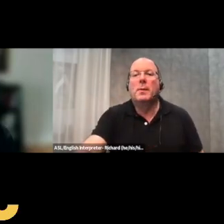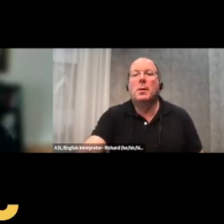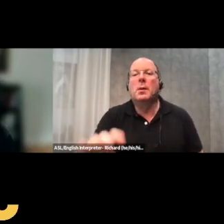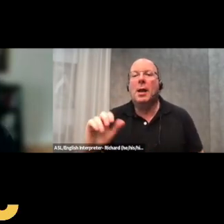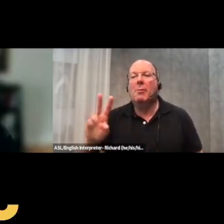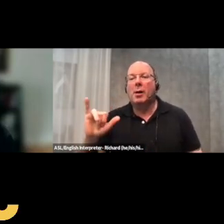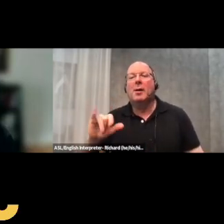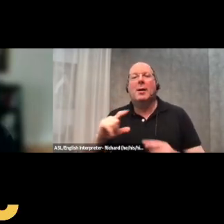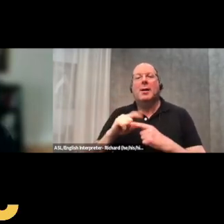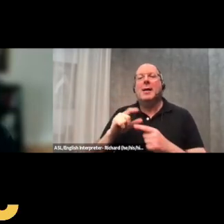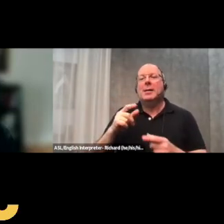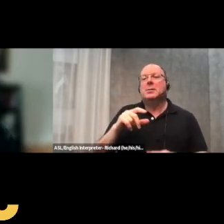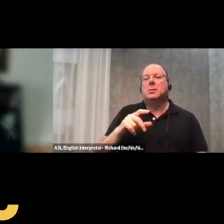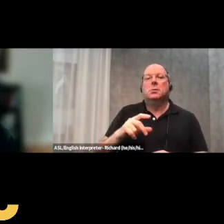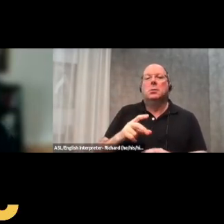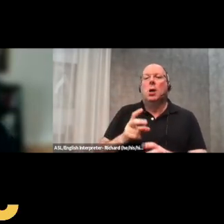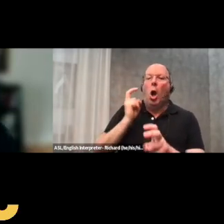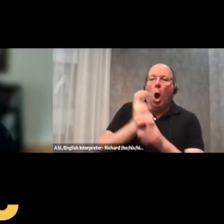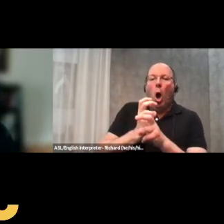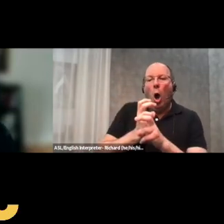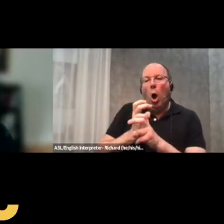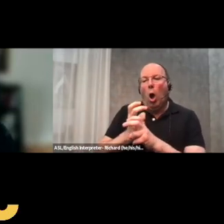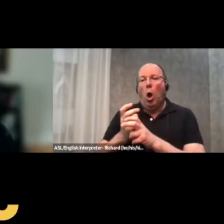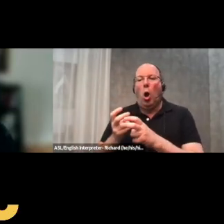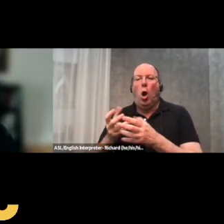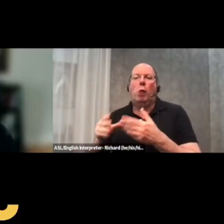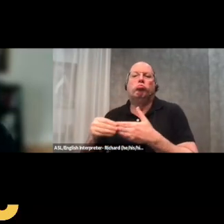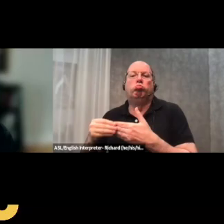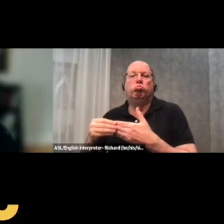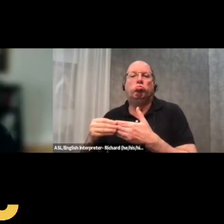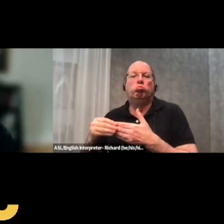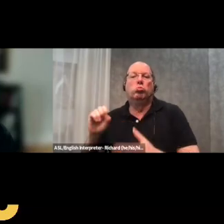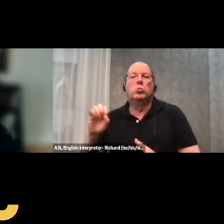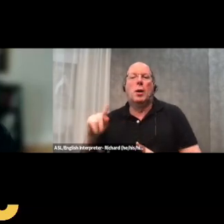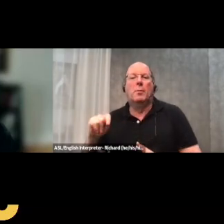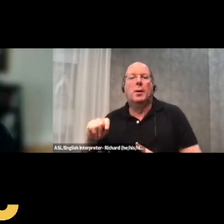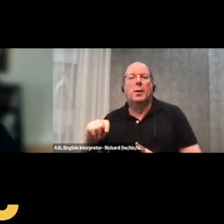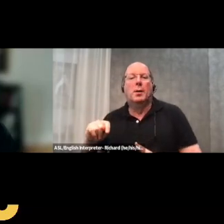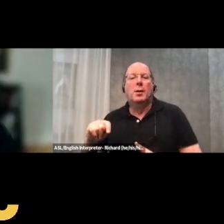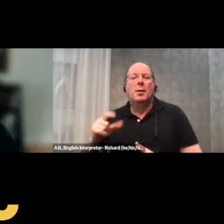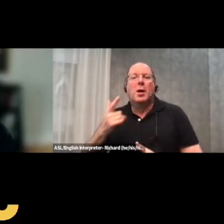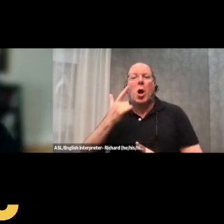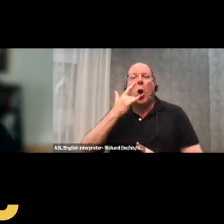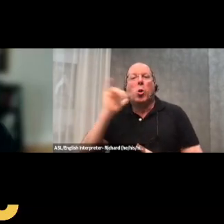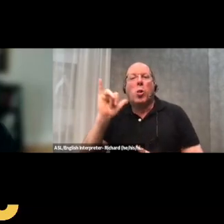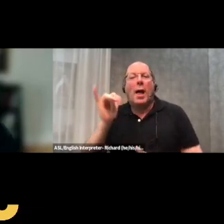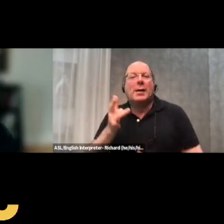Yeah, about the soft and hard boundaries, and I was just about to put something in the chat about the stoplight like